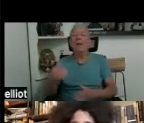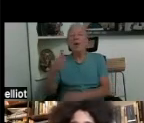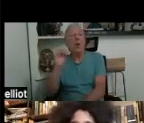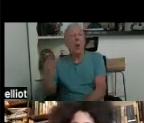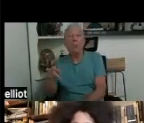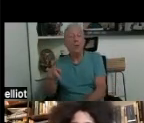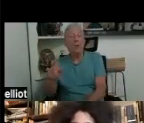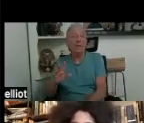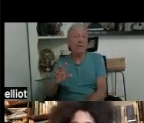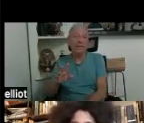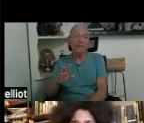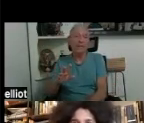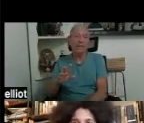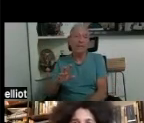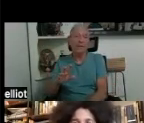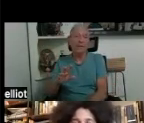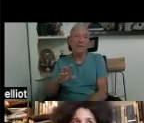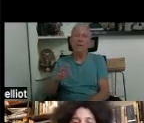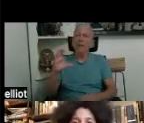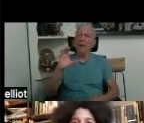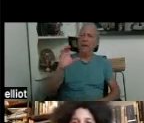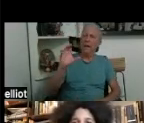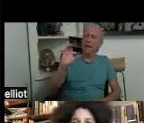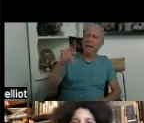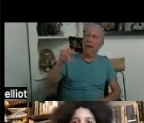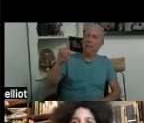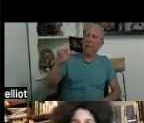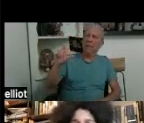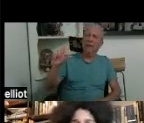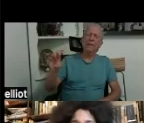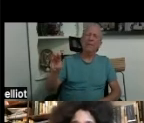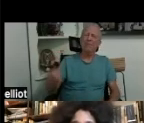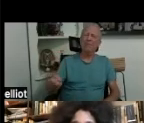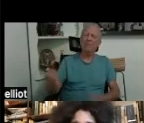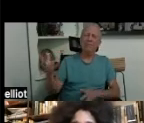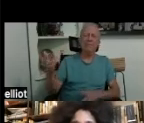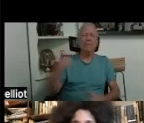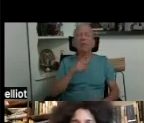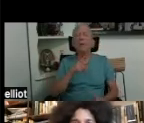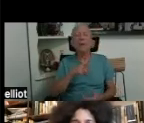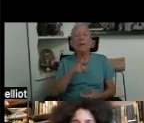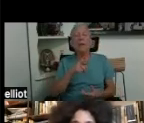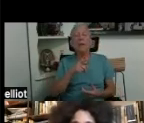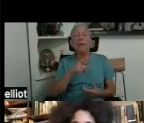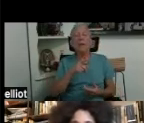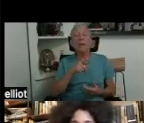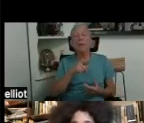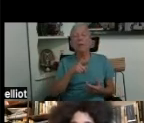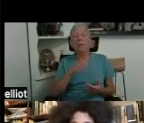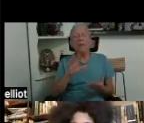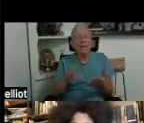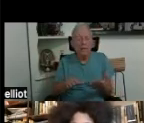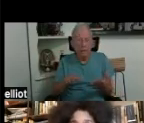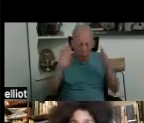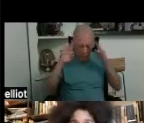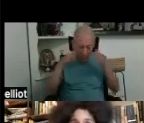defy capitalism because at the center of cooperative decision making, regardless of how much